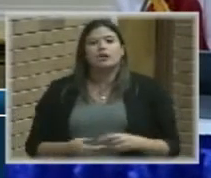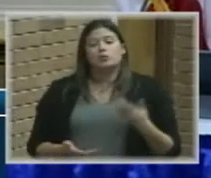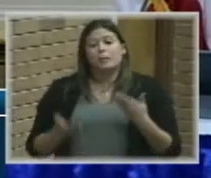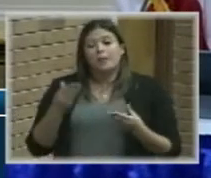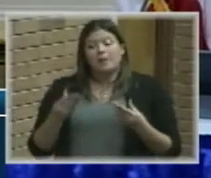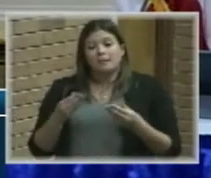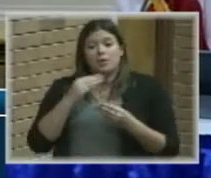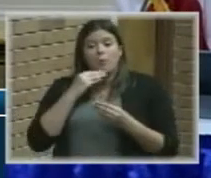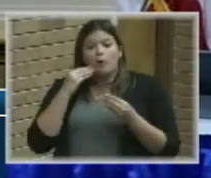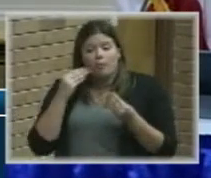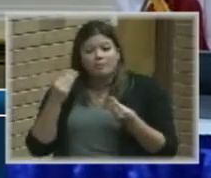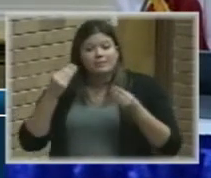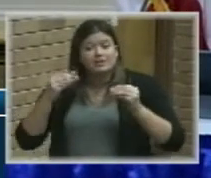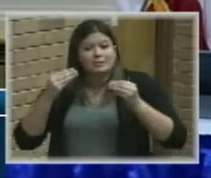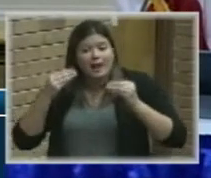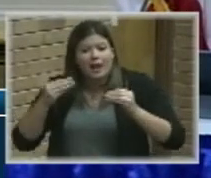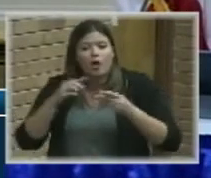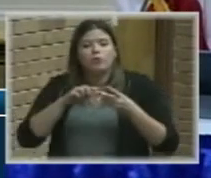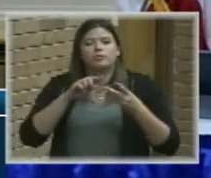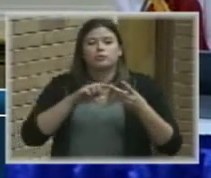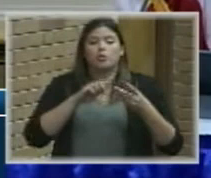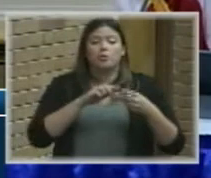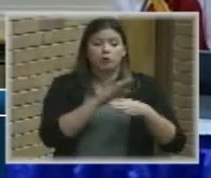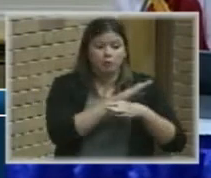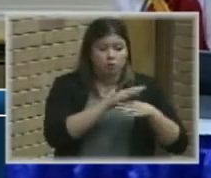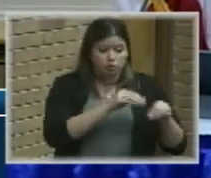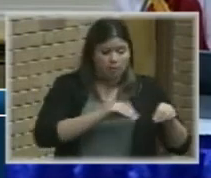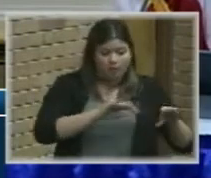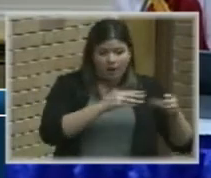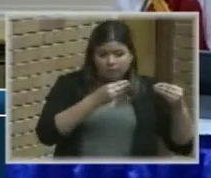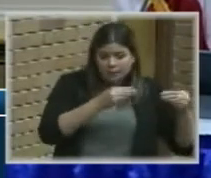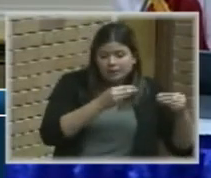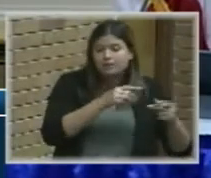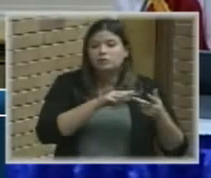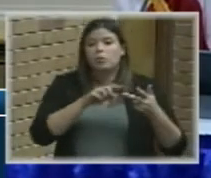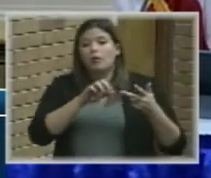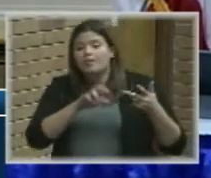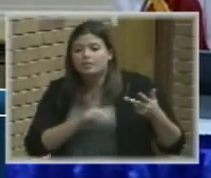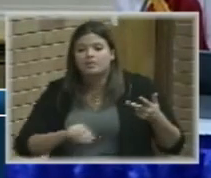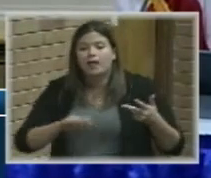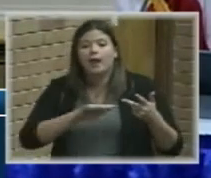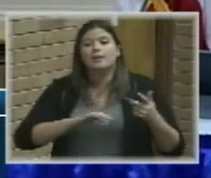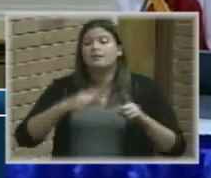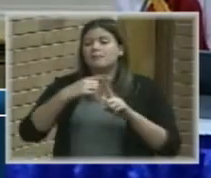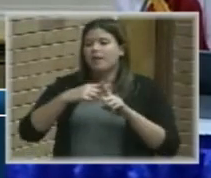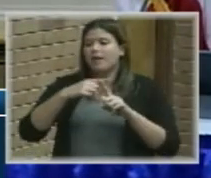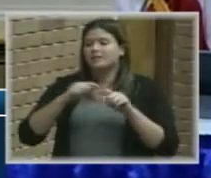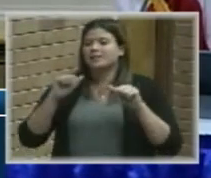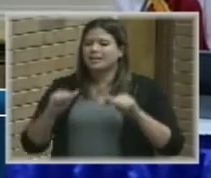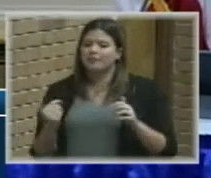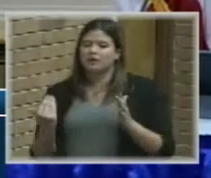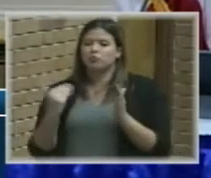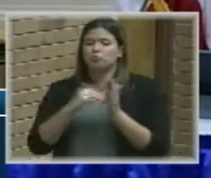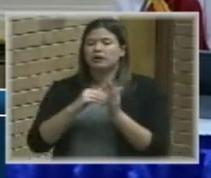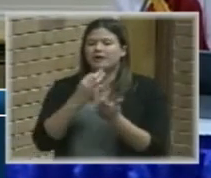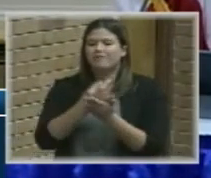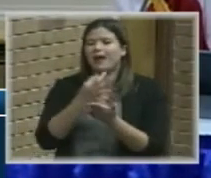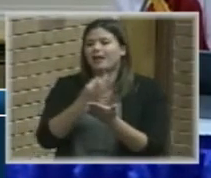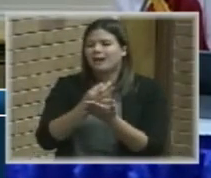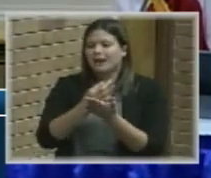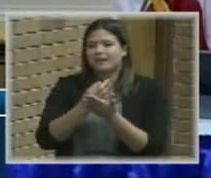sales of homes or commercial properties or land, but they can also be refinances